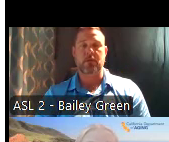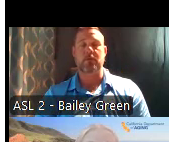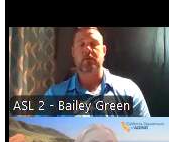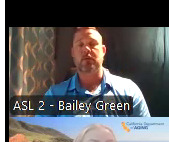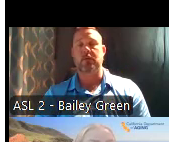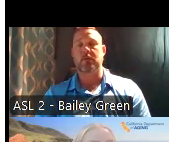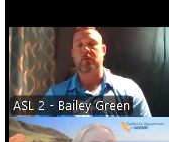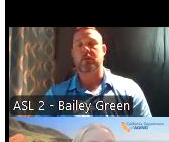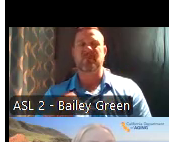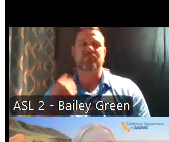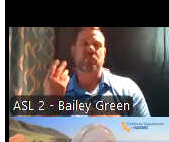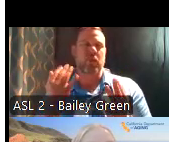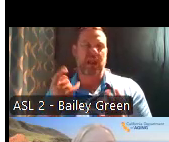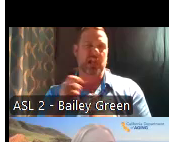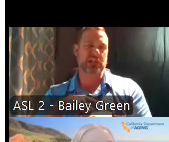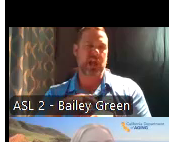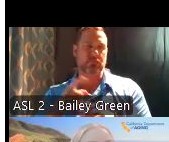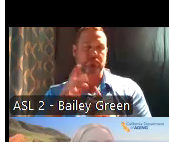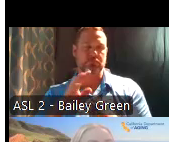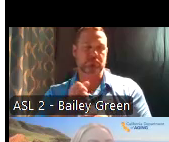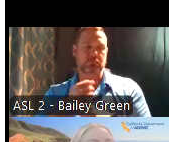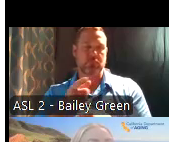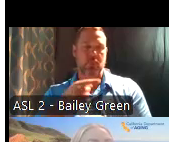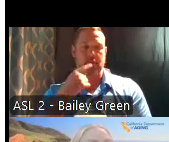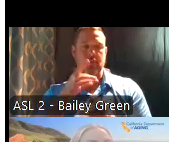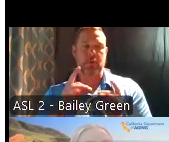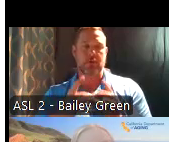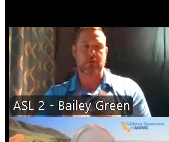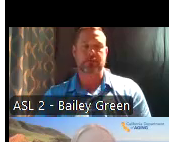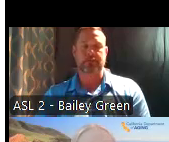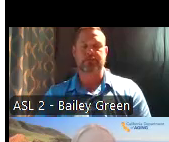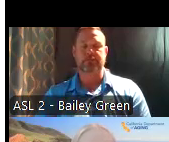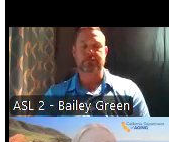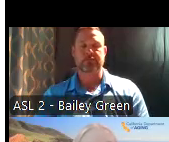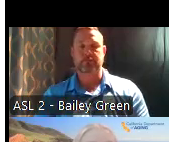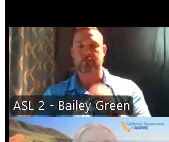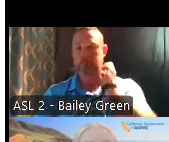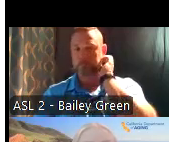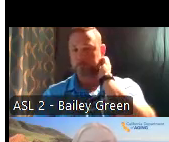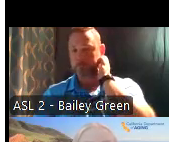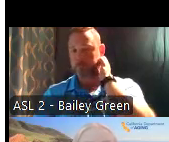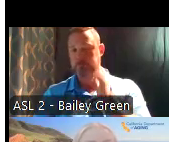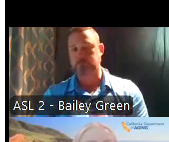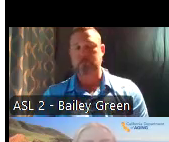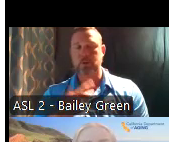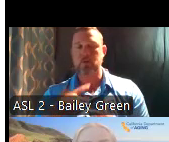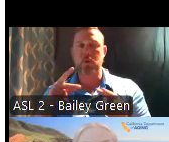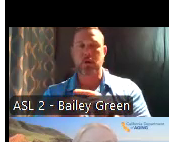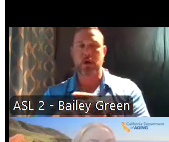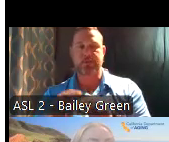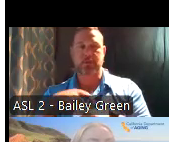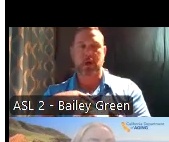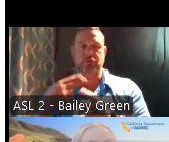Waiting a little bit of time so people can formulate their public comment. Definitely don't want to cut this public comment